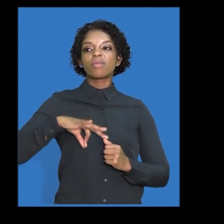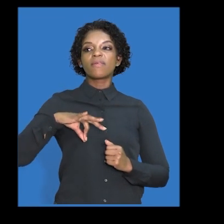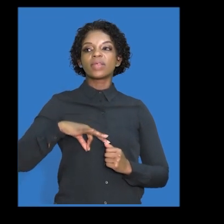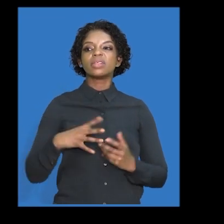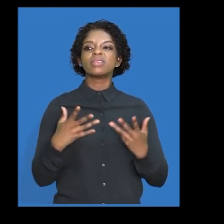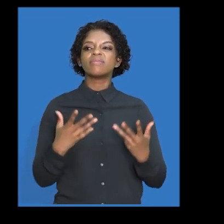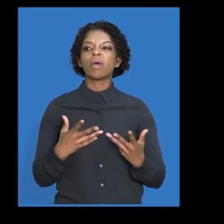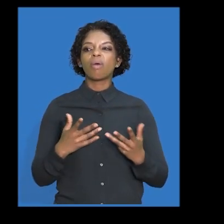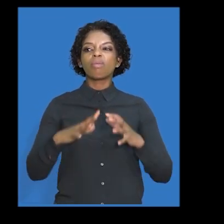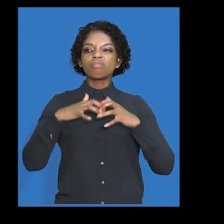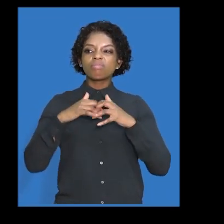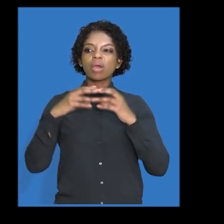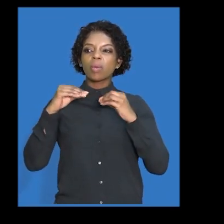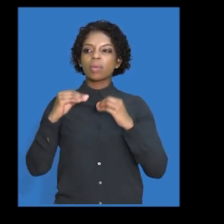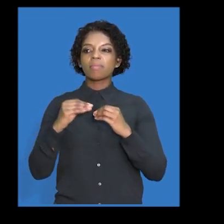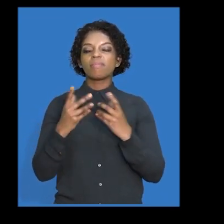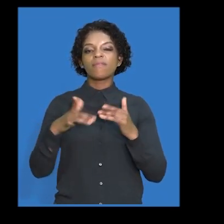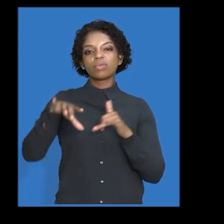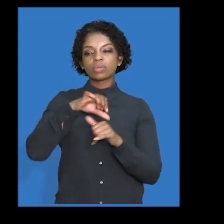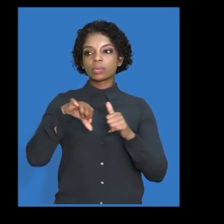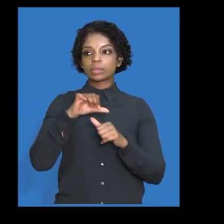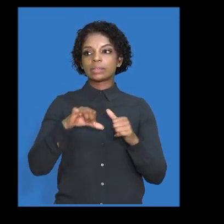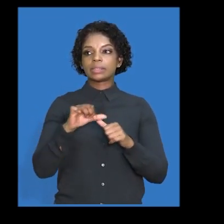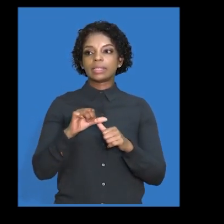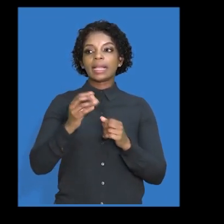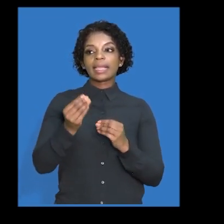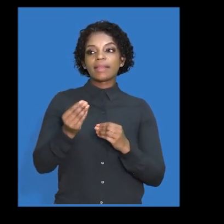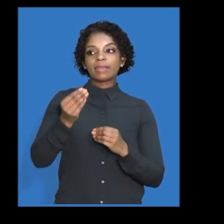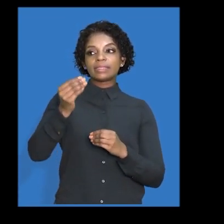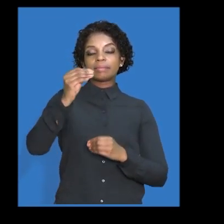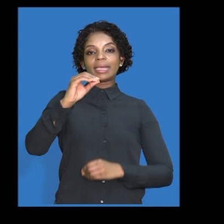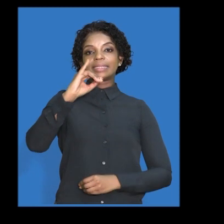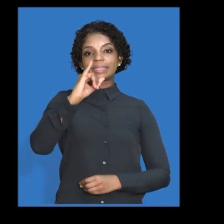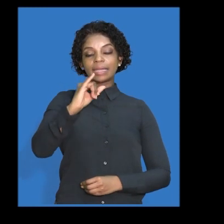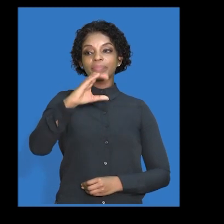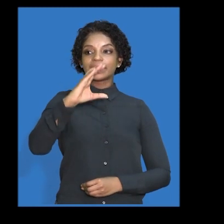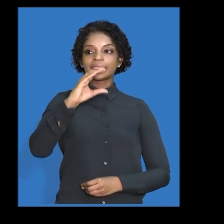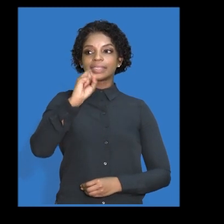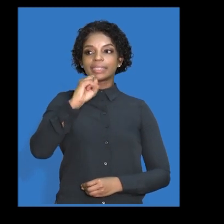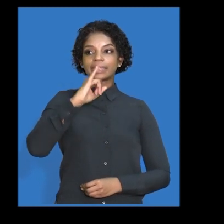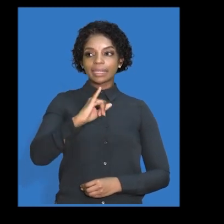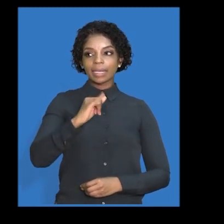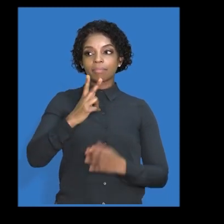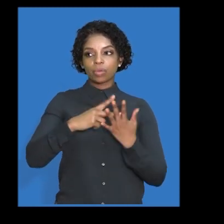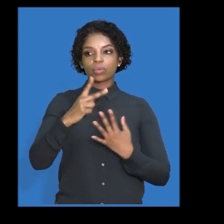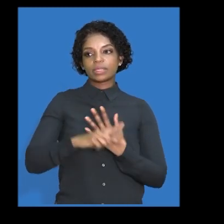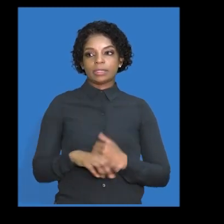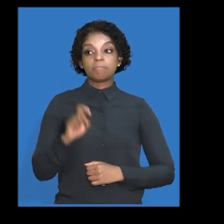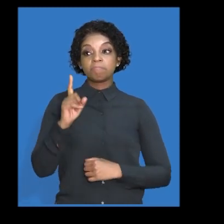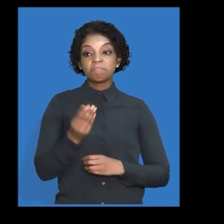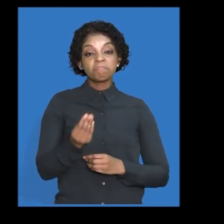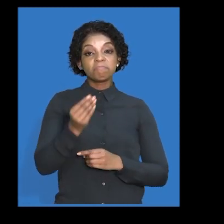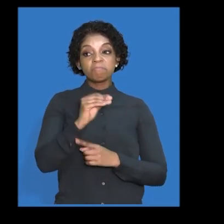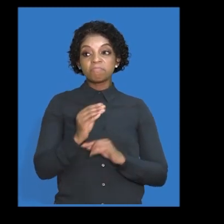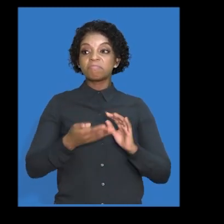by donating school uniforms. They invested in sporting facilities were also provided by JT to promote a